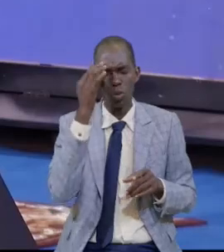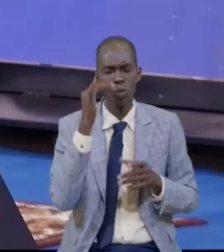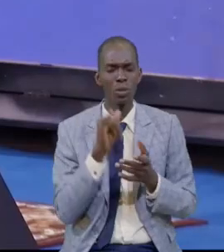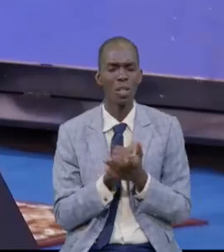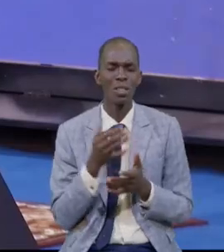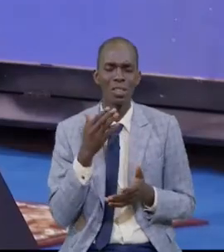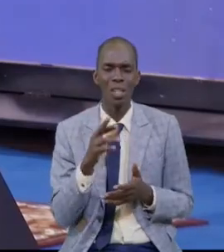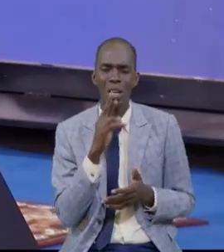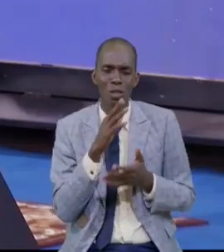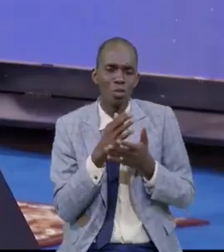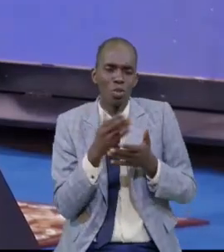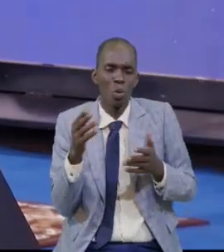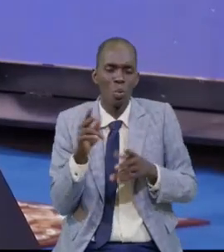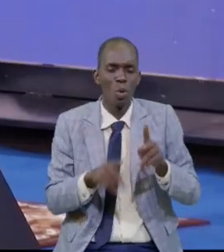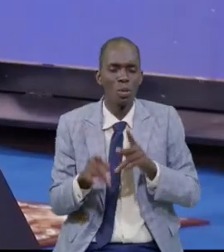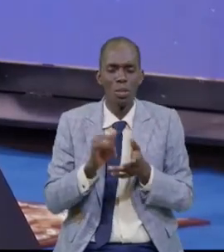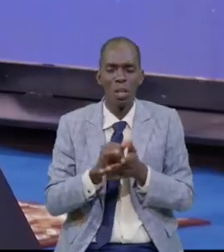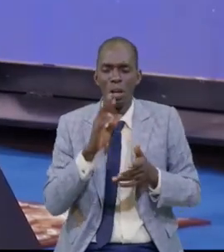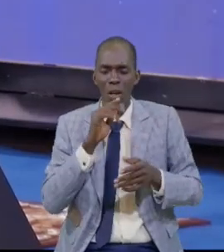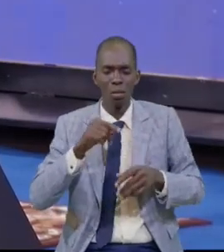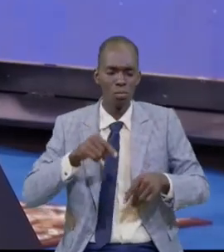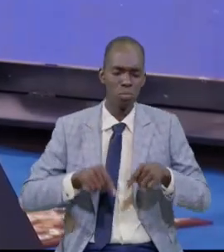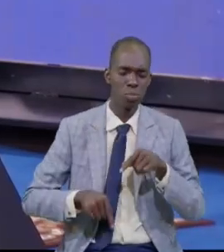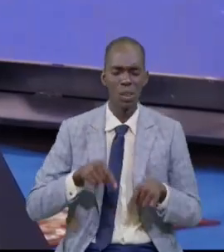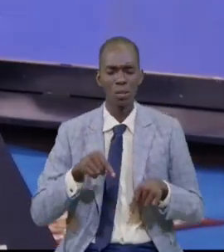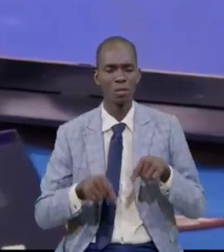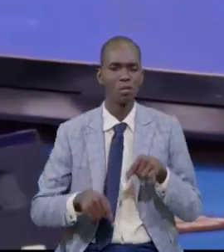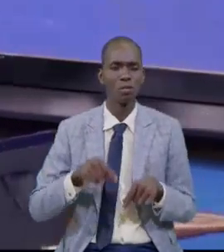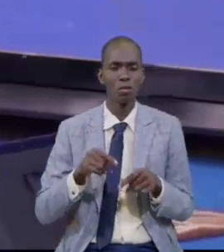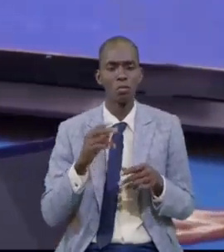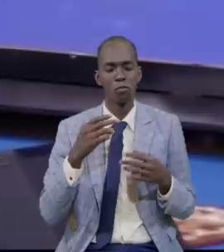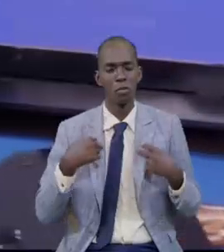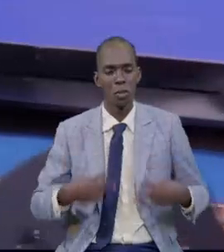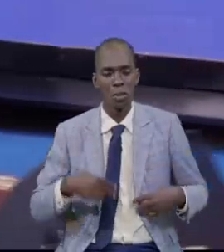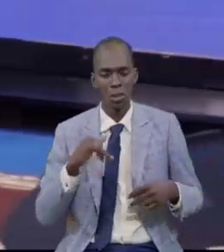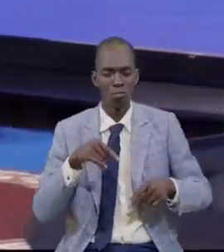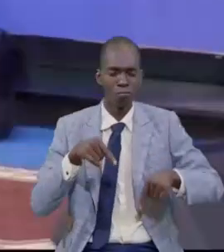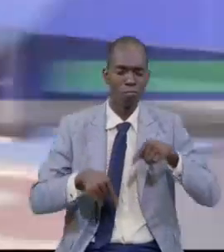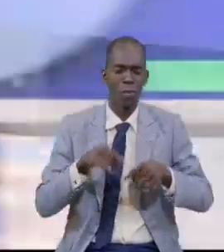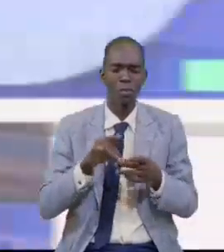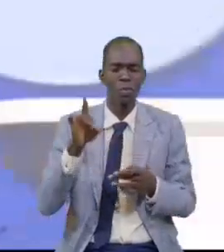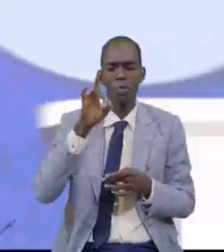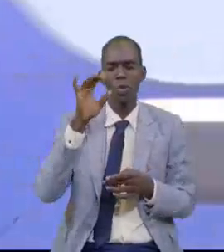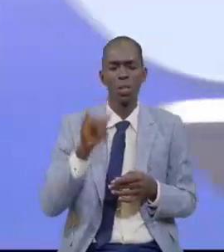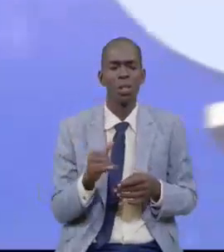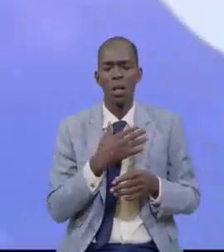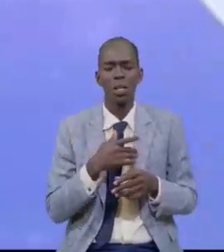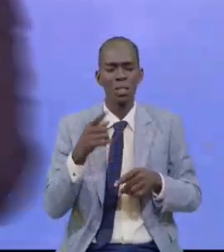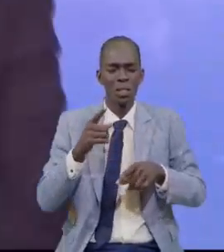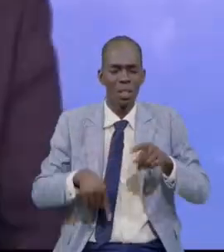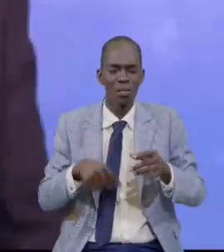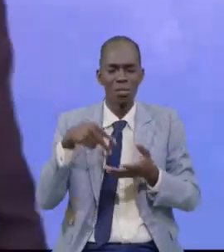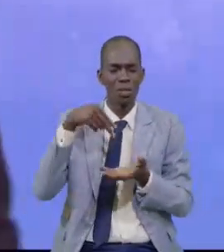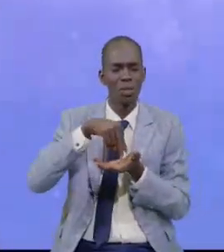crippled physically and spiritually. And they could not rise up and walk into the place where